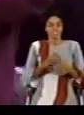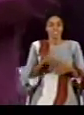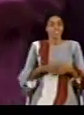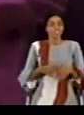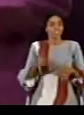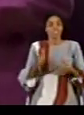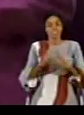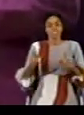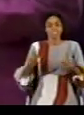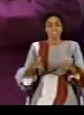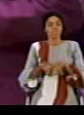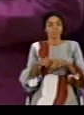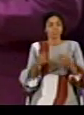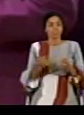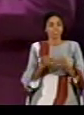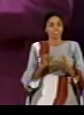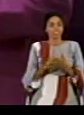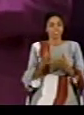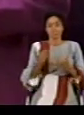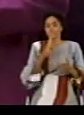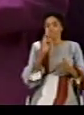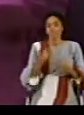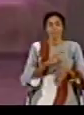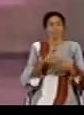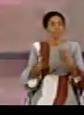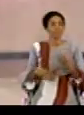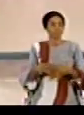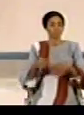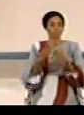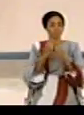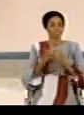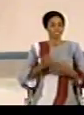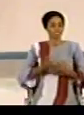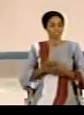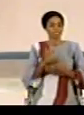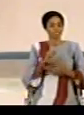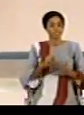all received through the demonstration of the power of God.